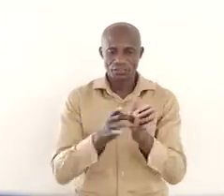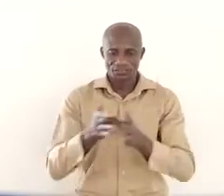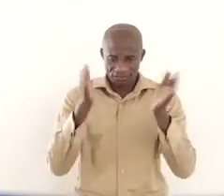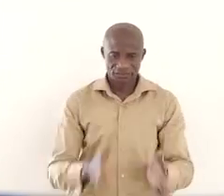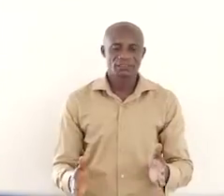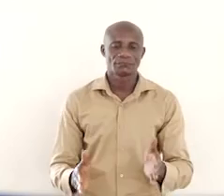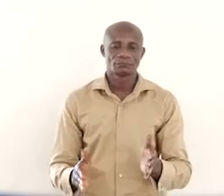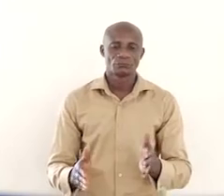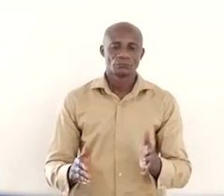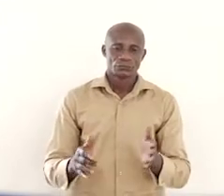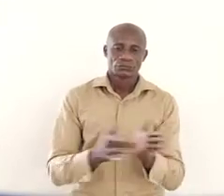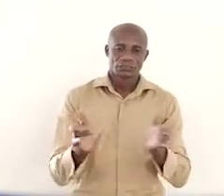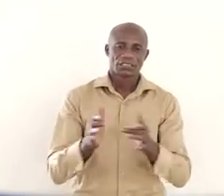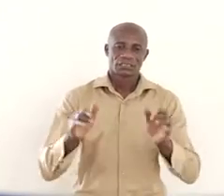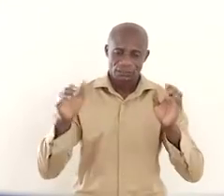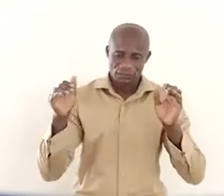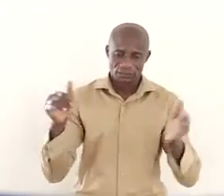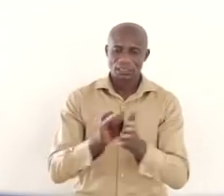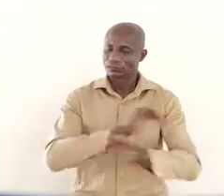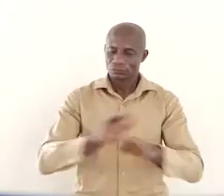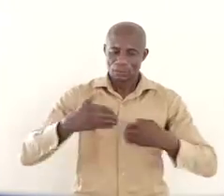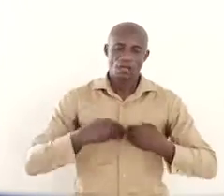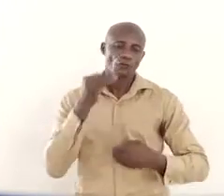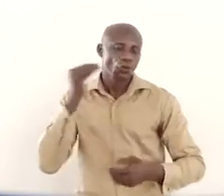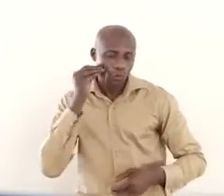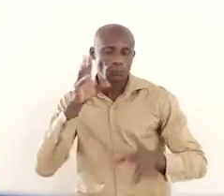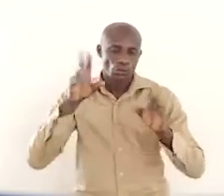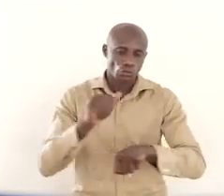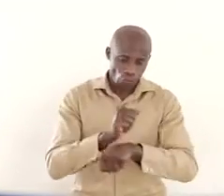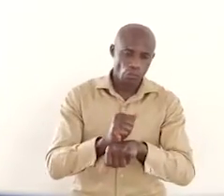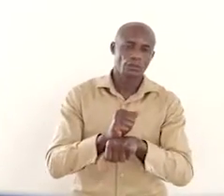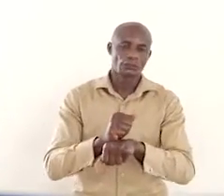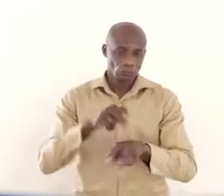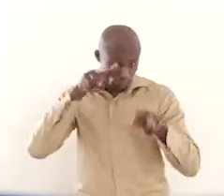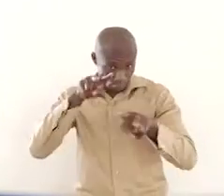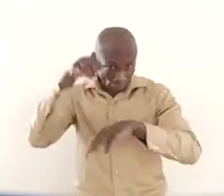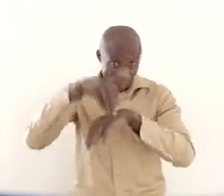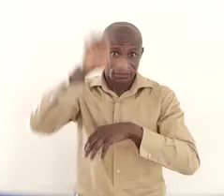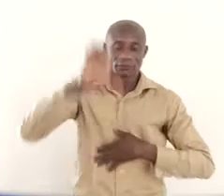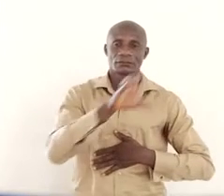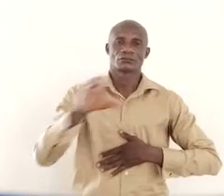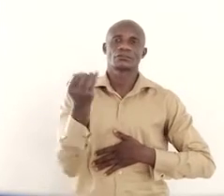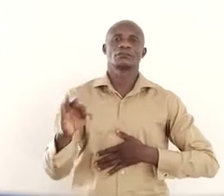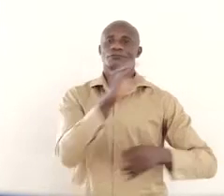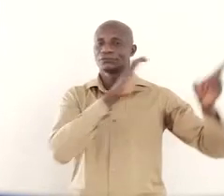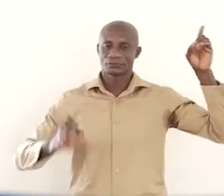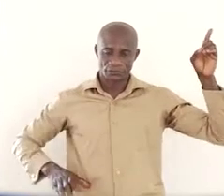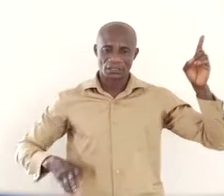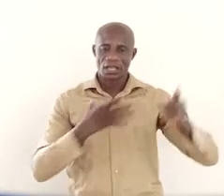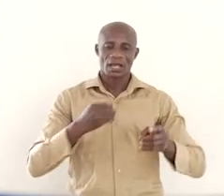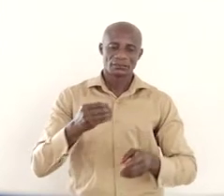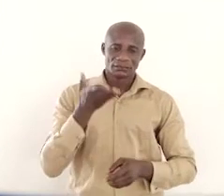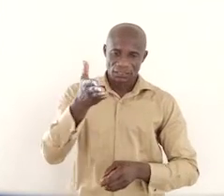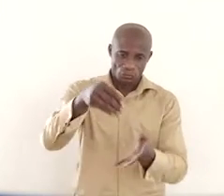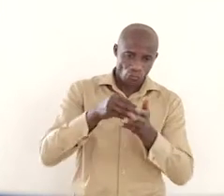society today, Christians who are unemployed, Christians who are homeless, should look at the cross of Jesus and look at the cross they have to